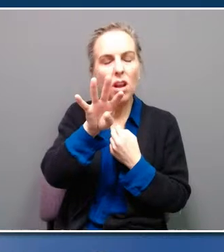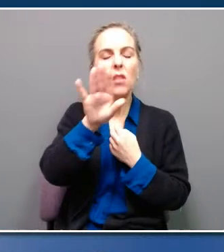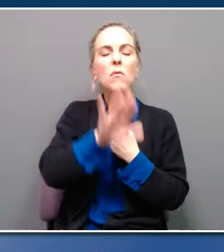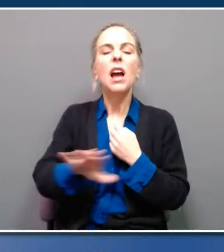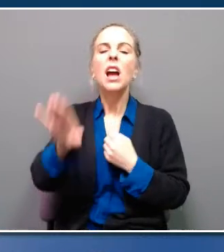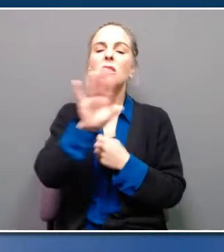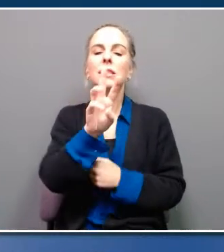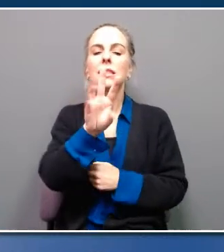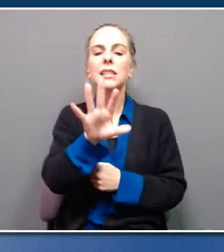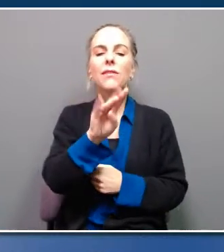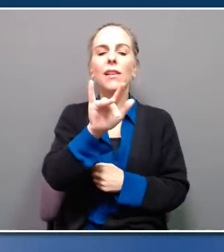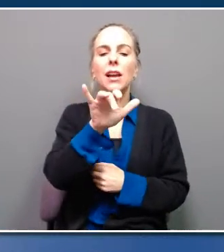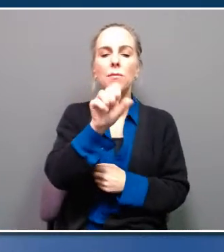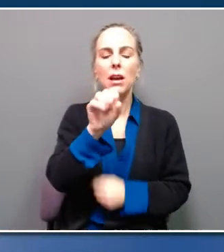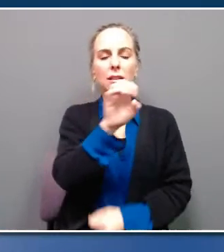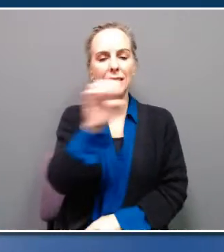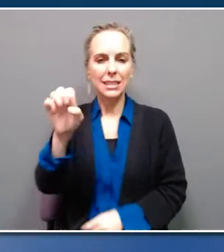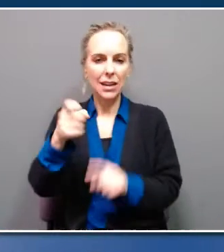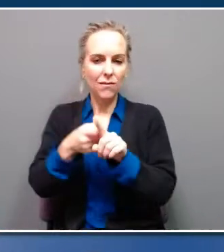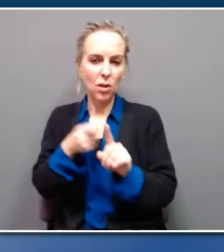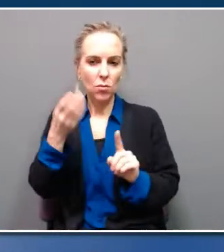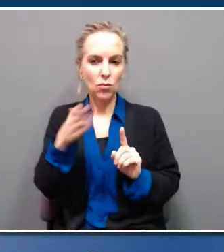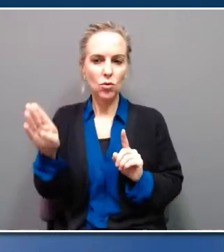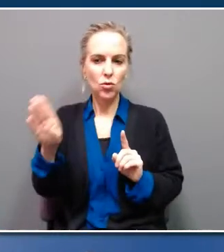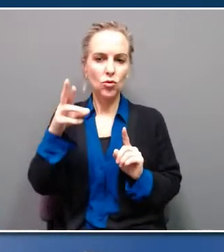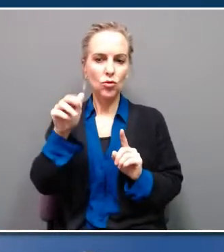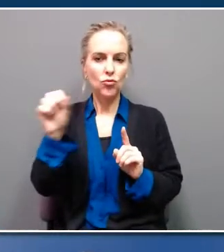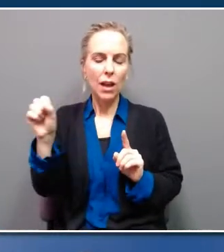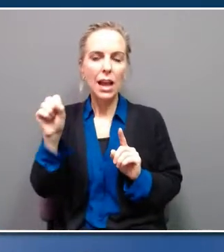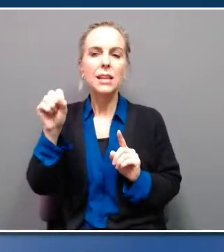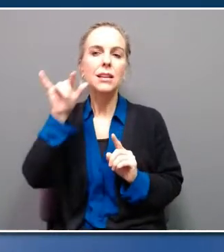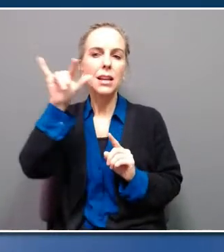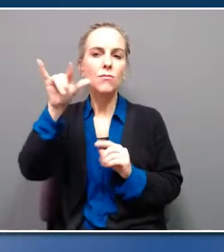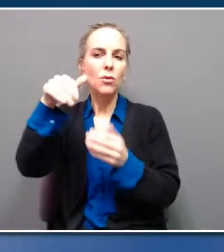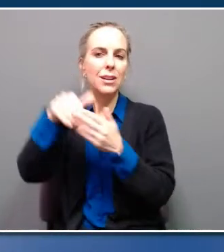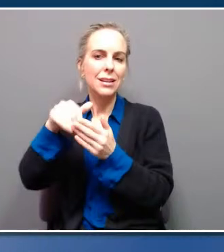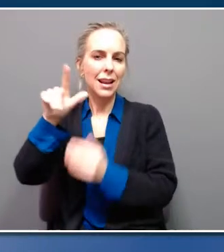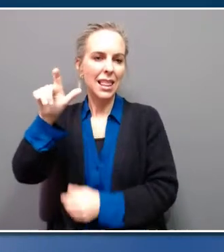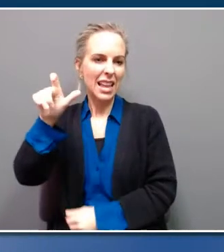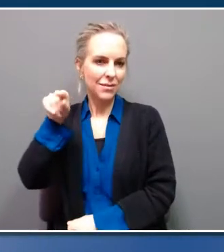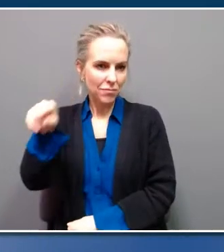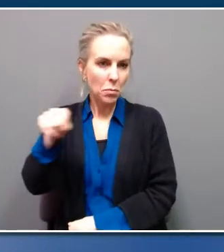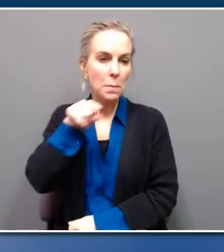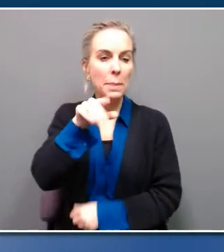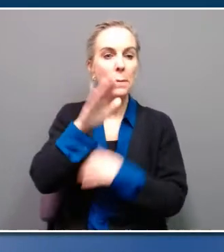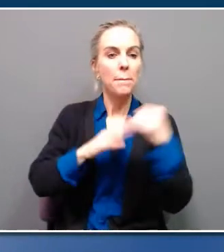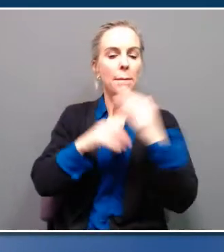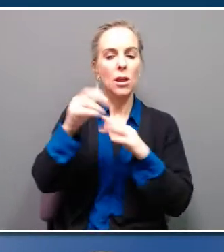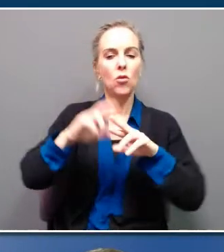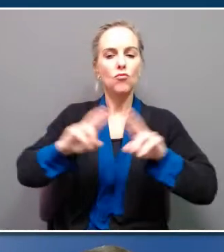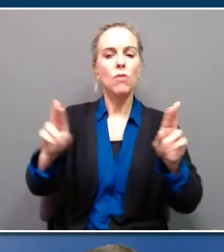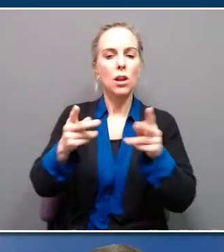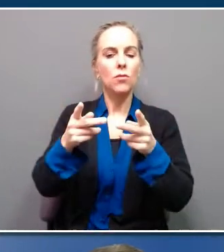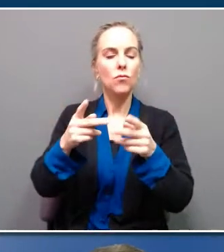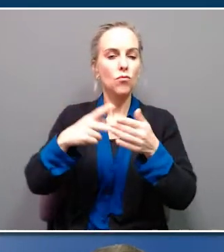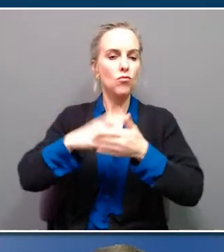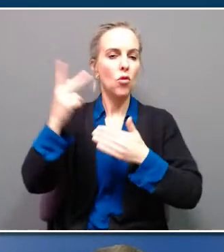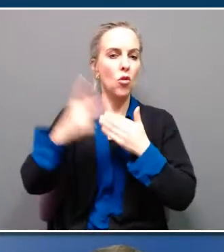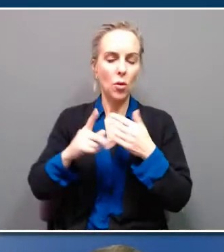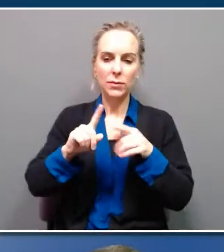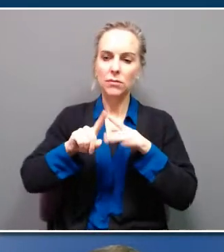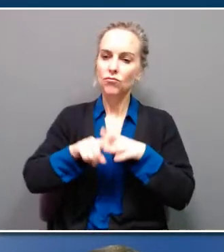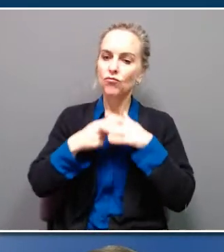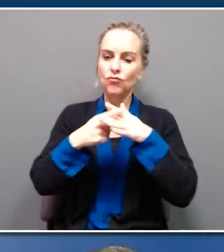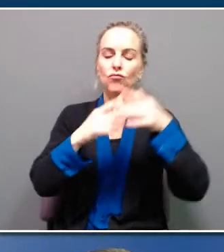miles east of the Bluegrass Airport in Lexington. The Build Ready program has continued to grow over the last several